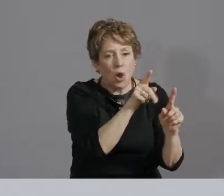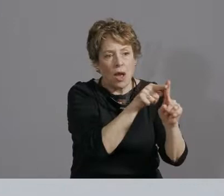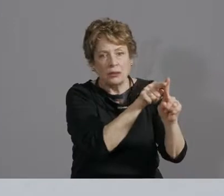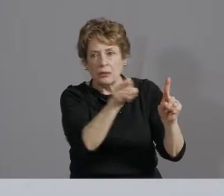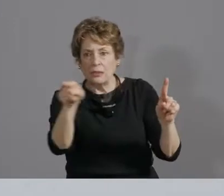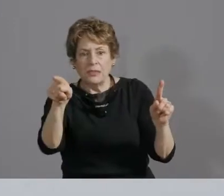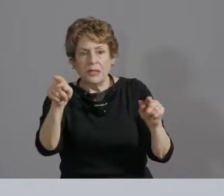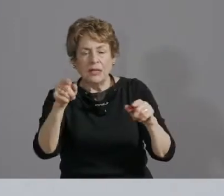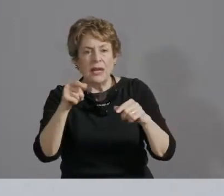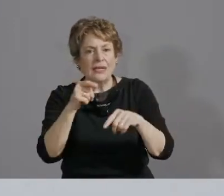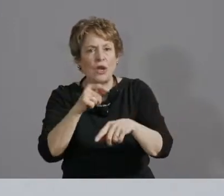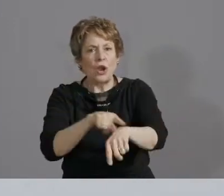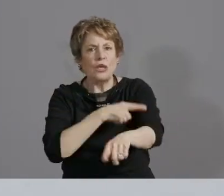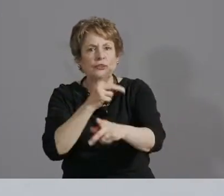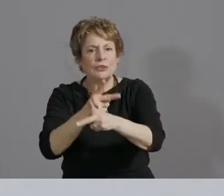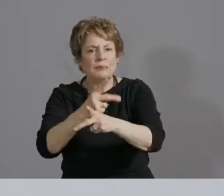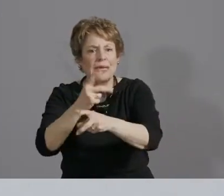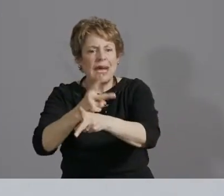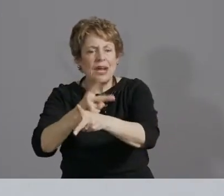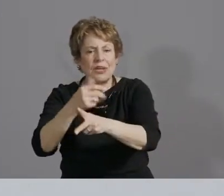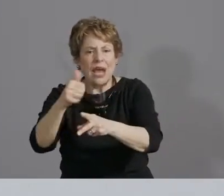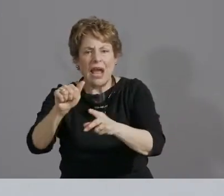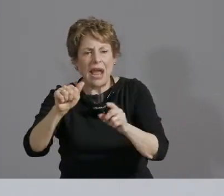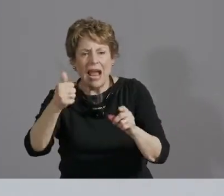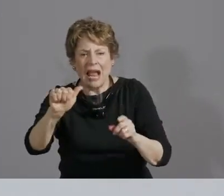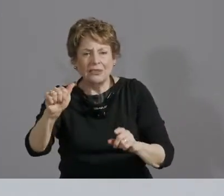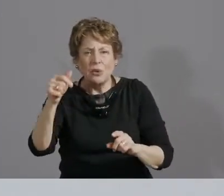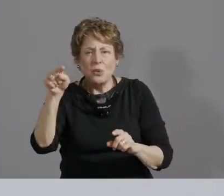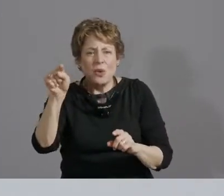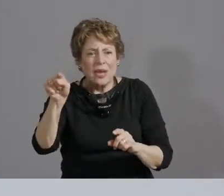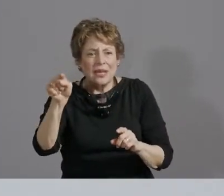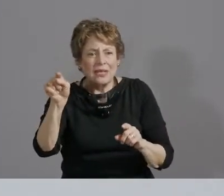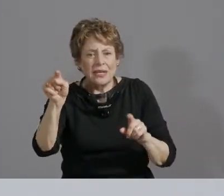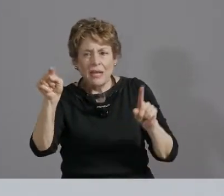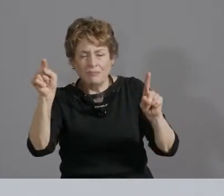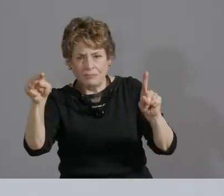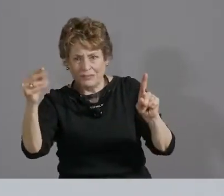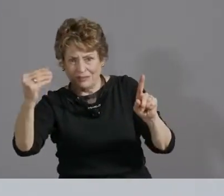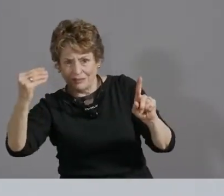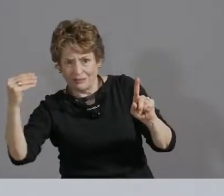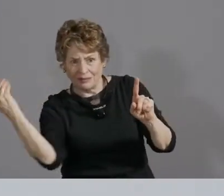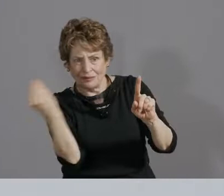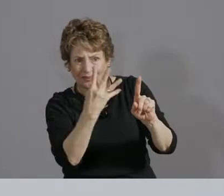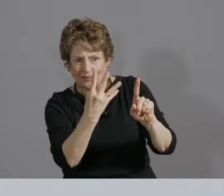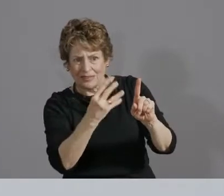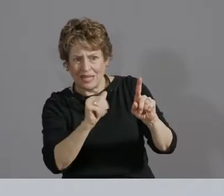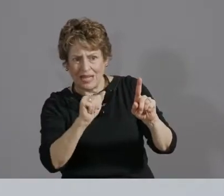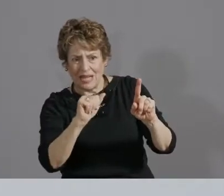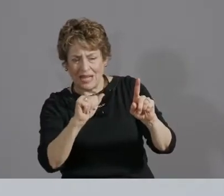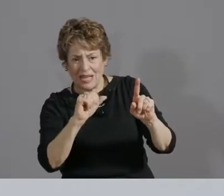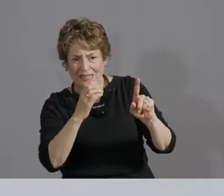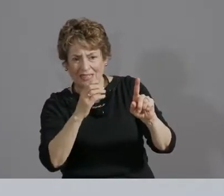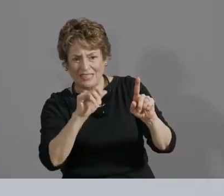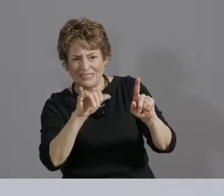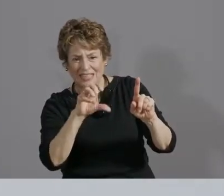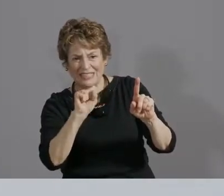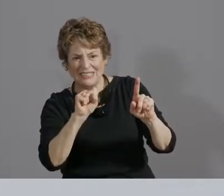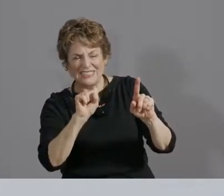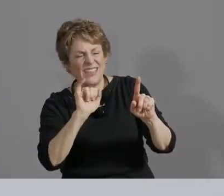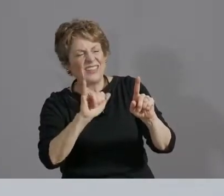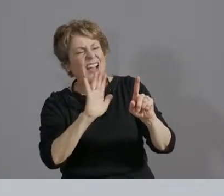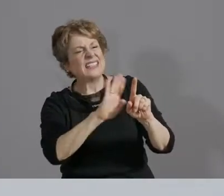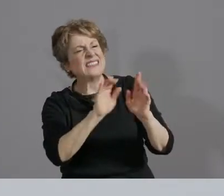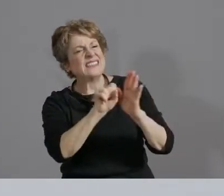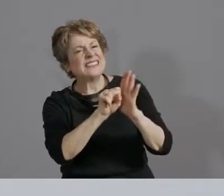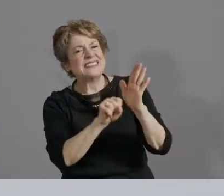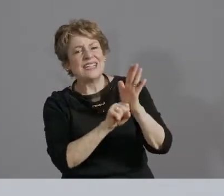partnership, they have to report that immunization administration through ACIS, which is our state immunization registry.